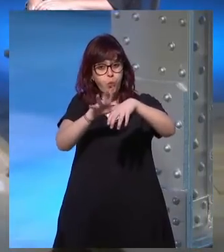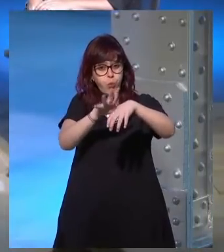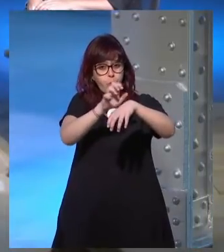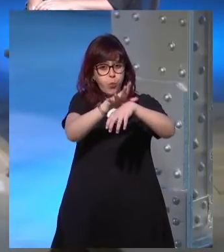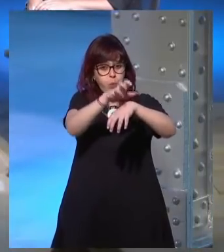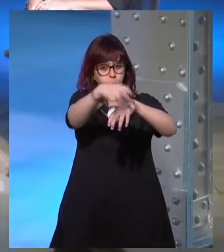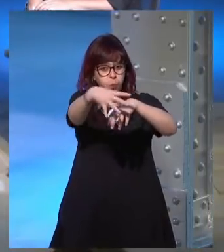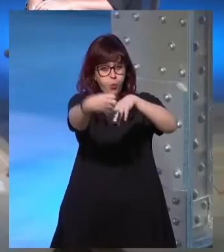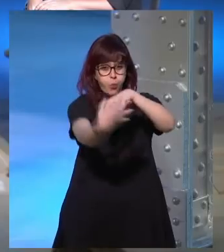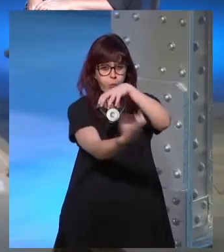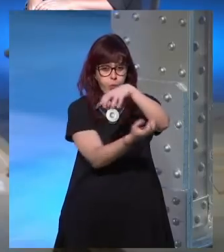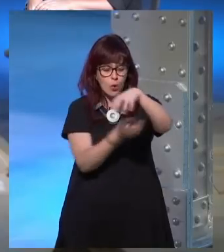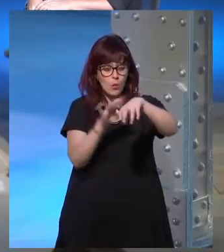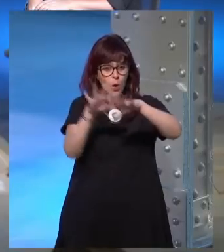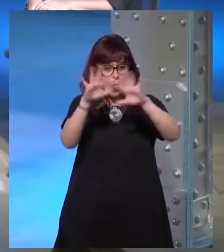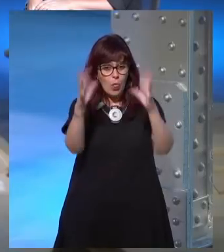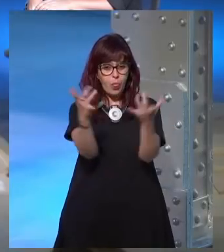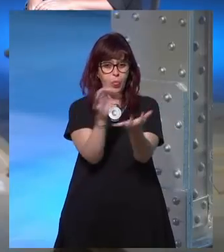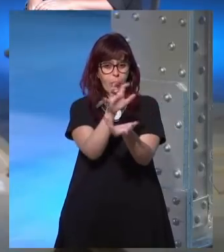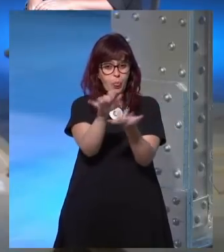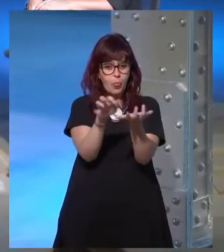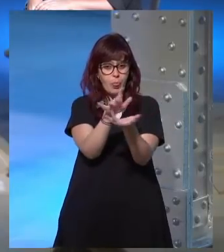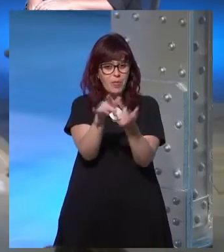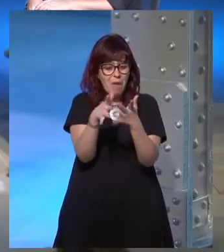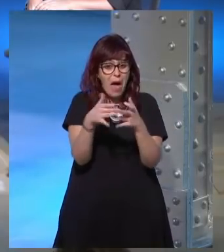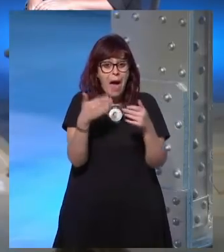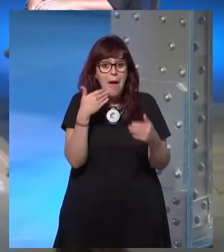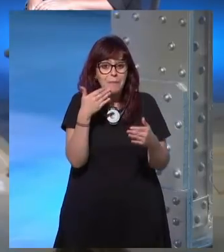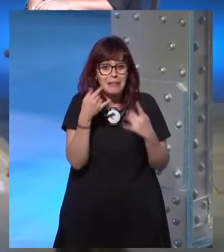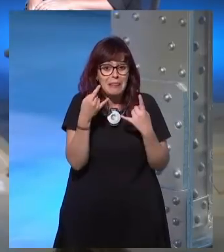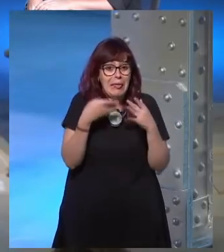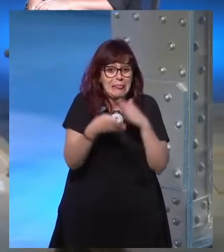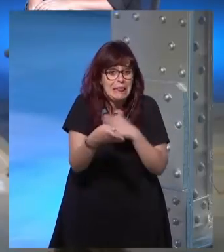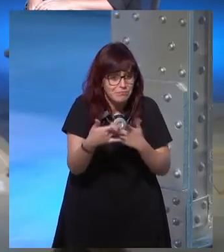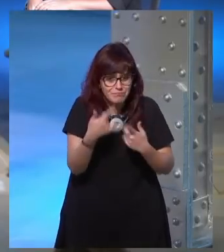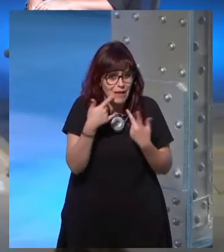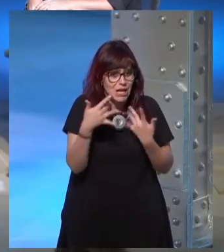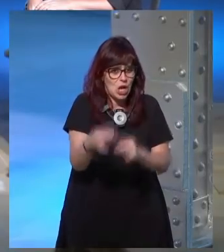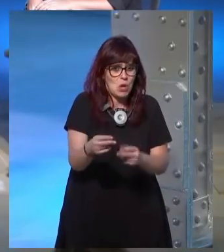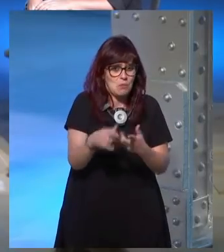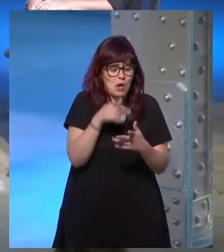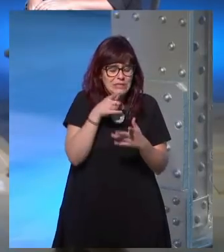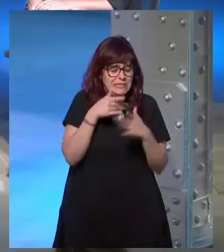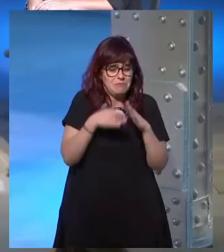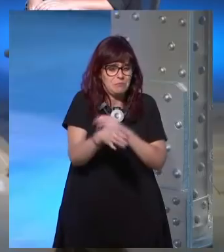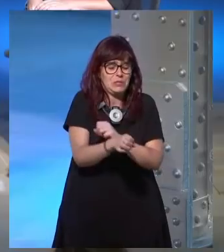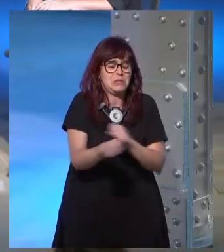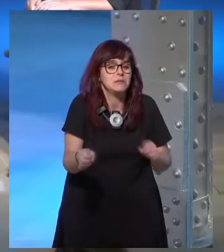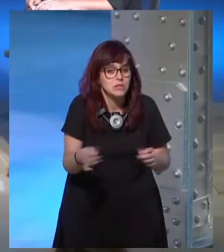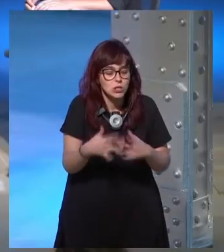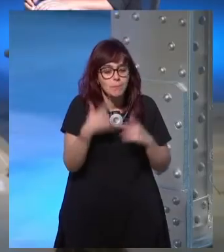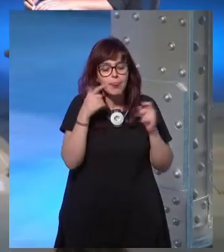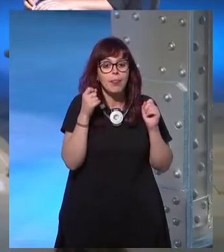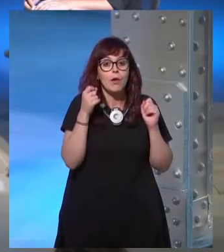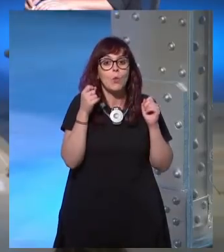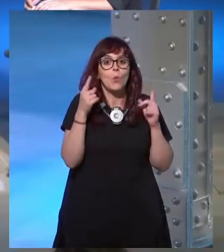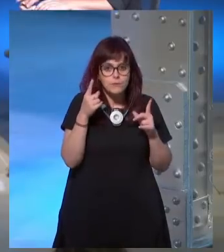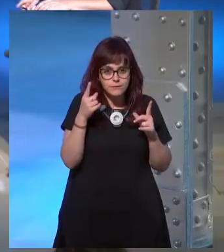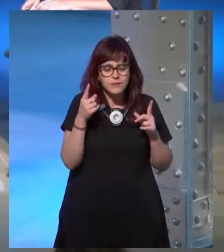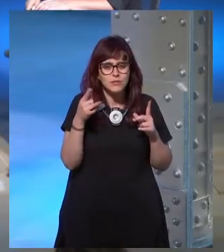is an amazing power, right? Bugs are everywhere, and there's so many different kinds. They're so specialized. Like, what if we could actually harness this power and do something cool with it?